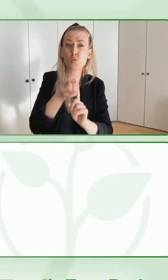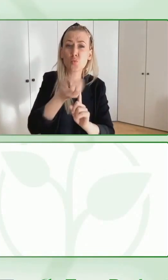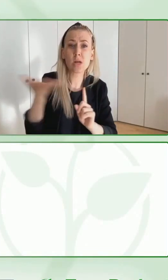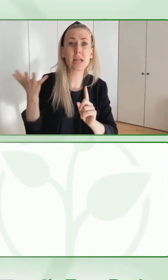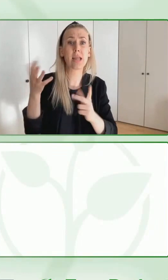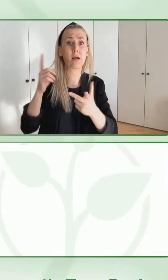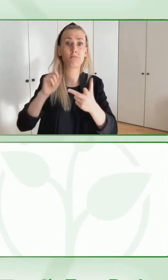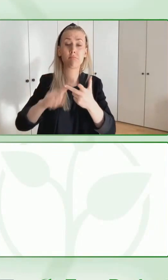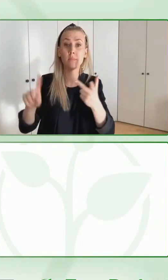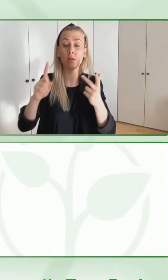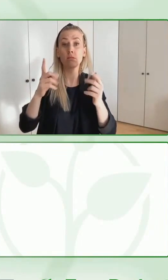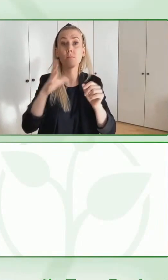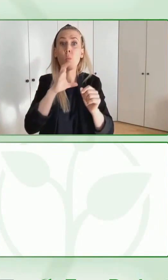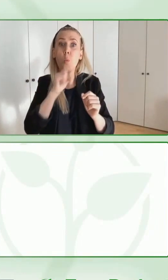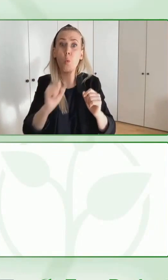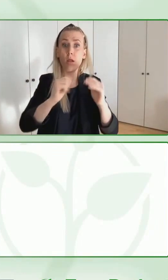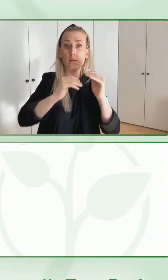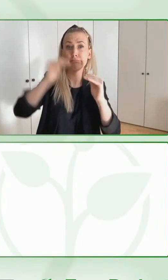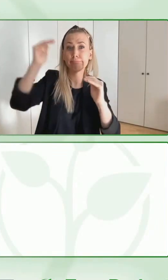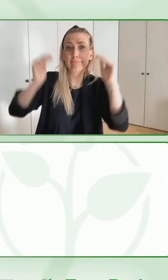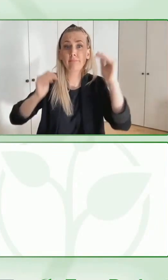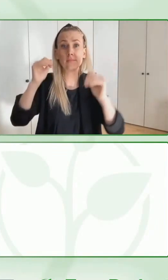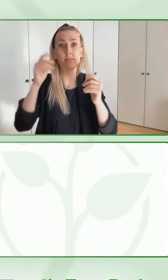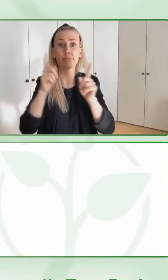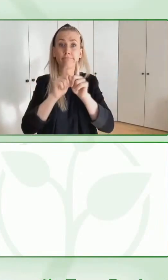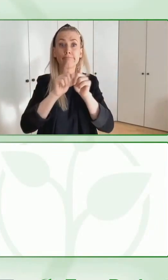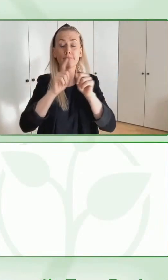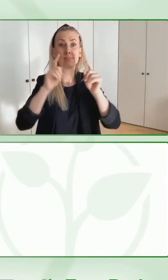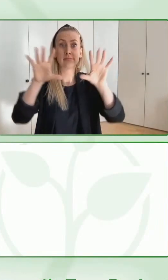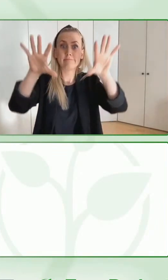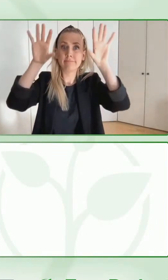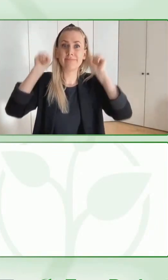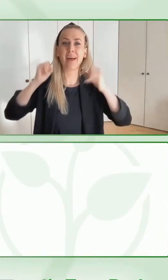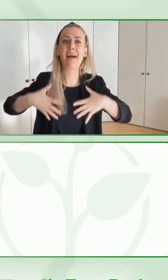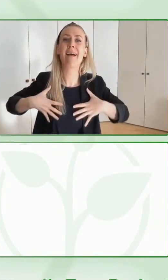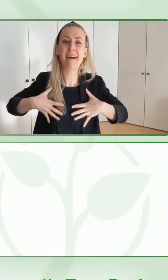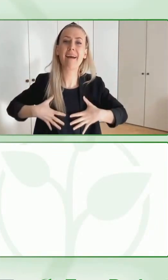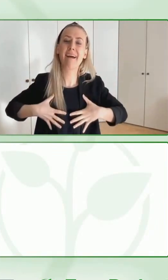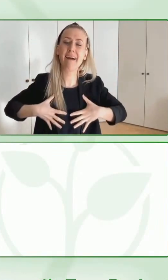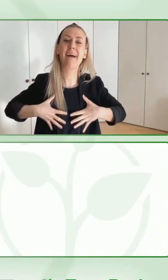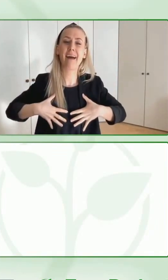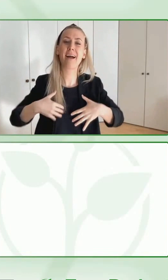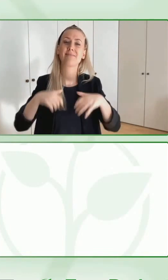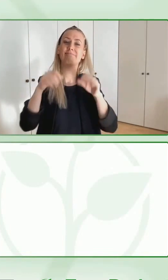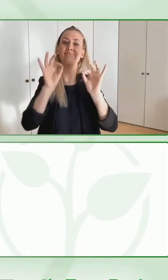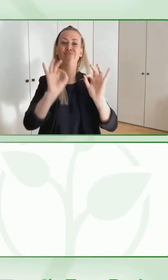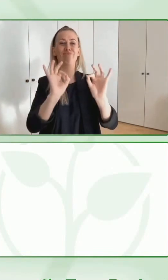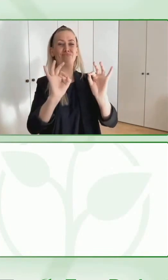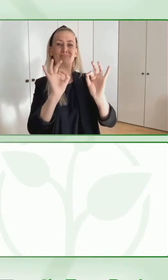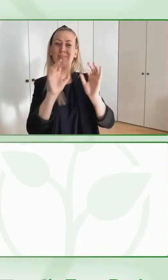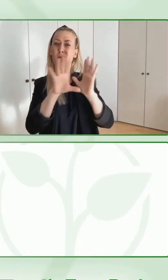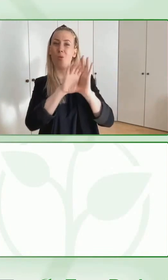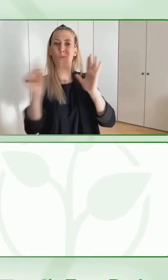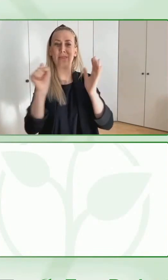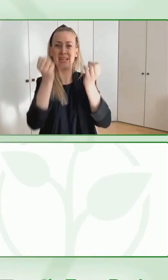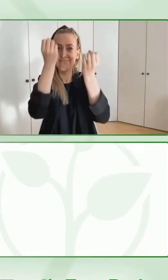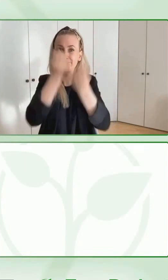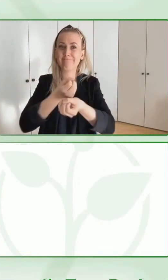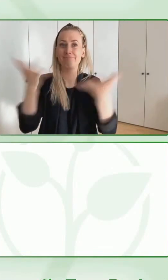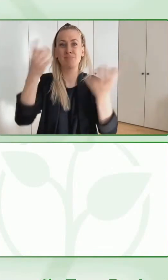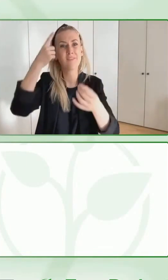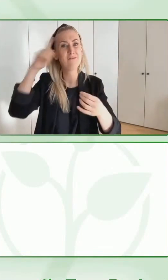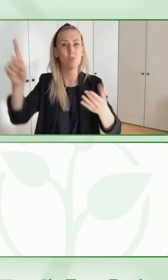also available it's also implemented in all subpages to automatically